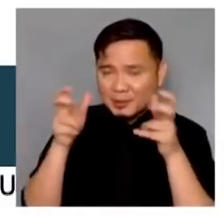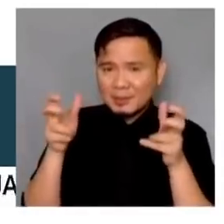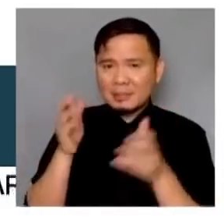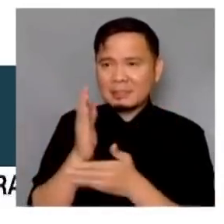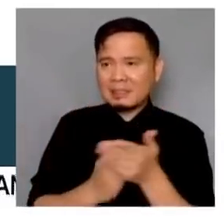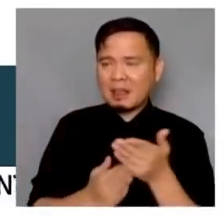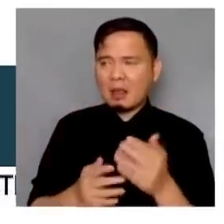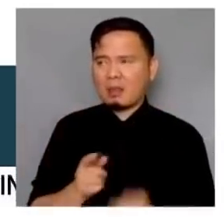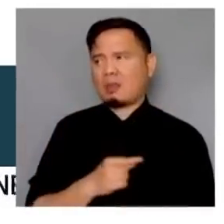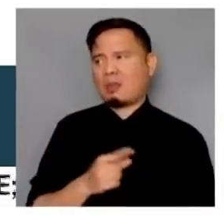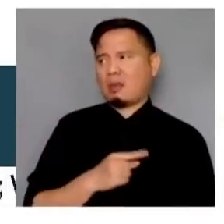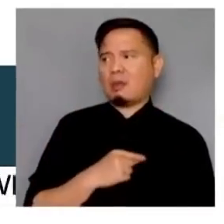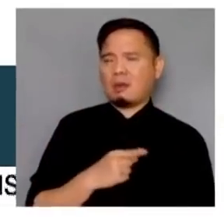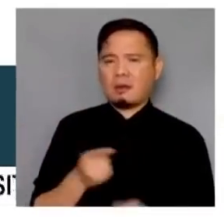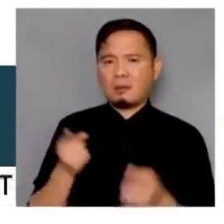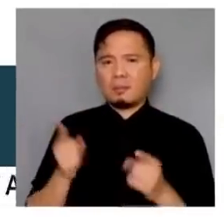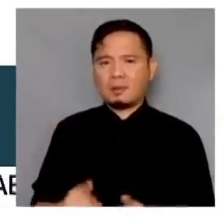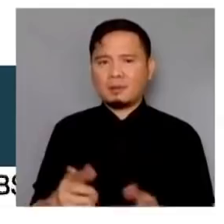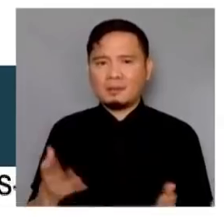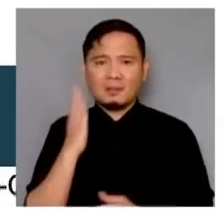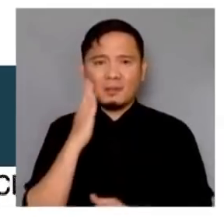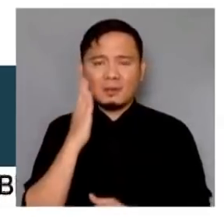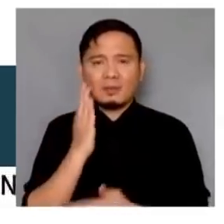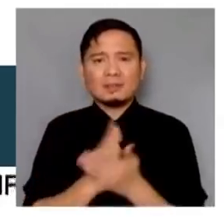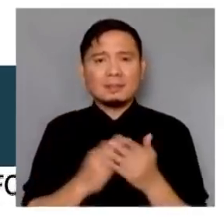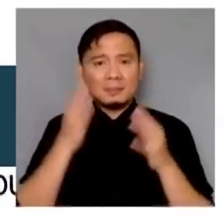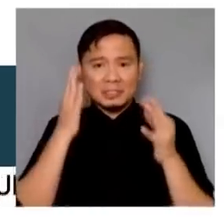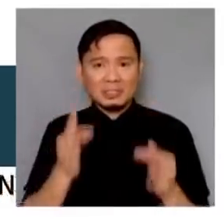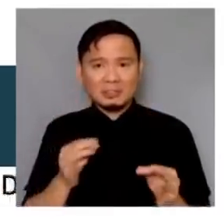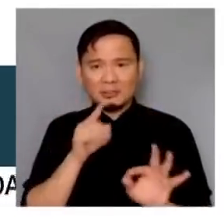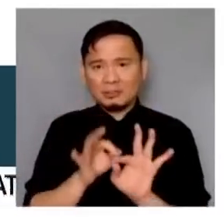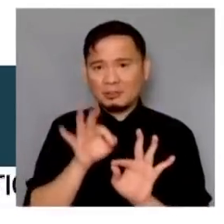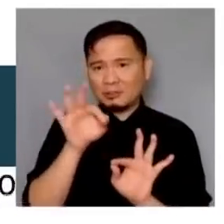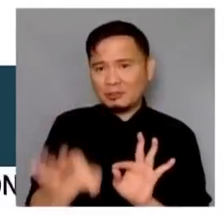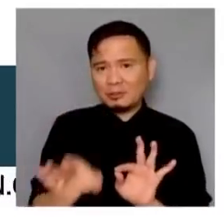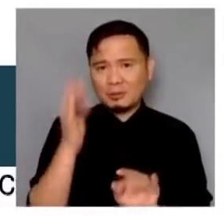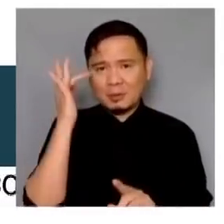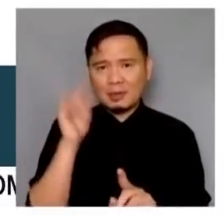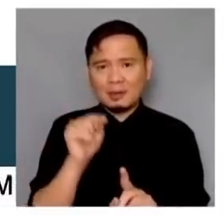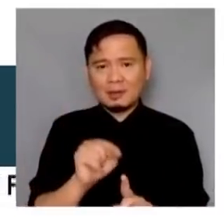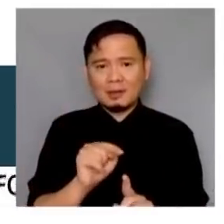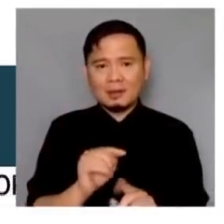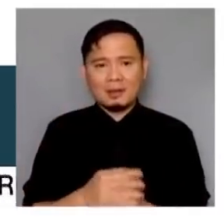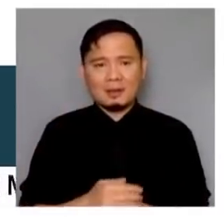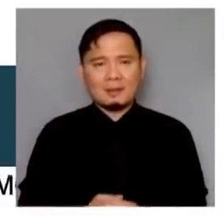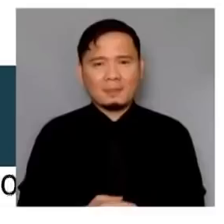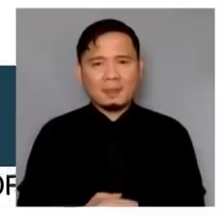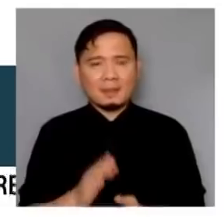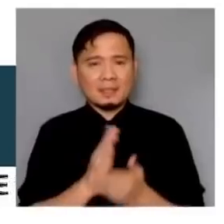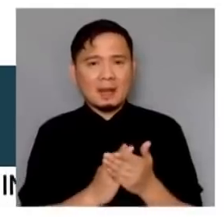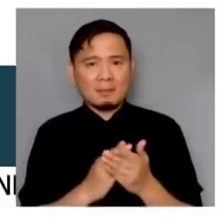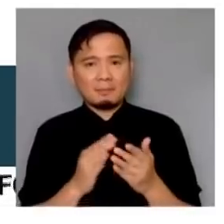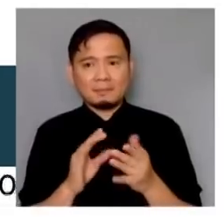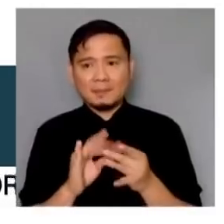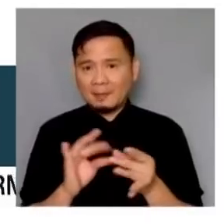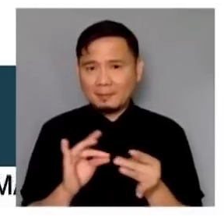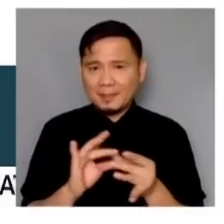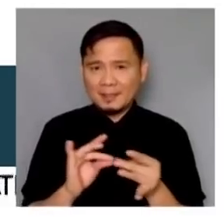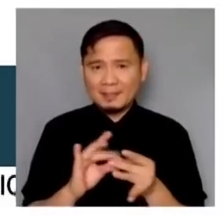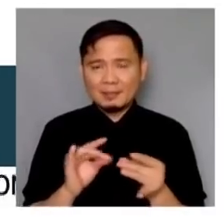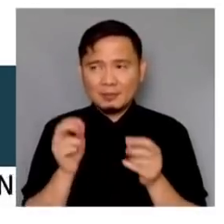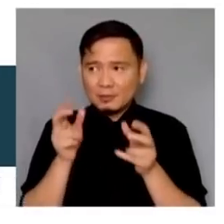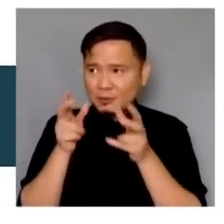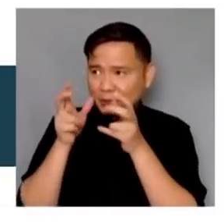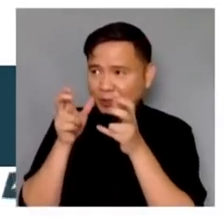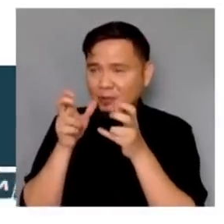na some of our decisions were delayed because of some statements that they heard,